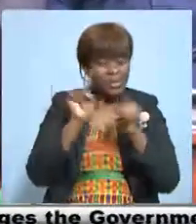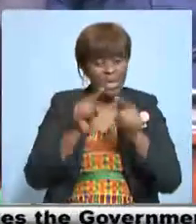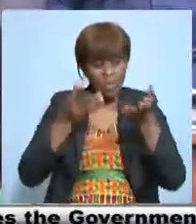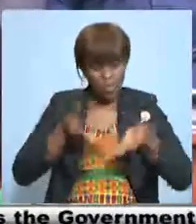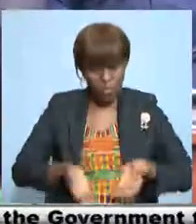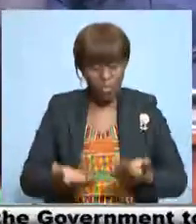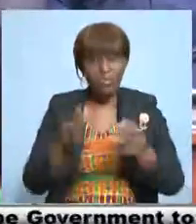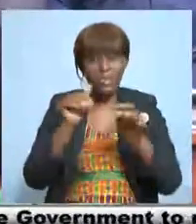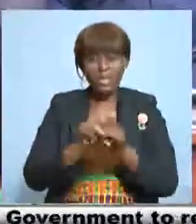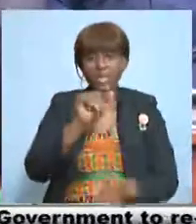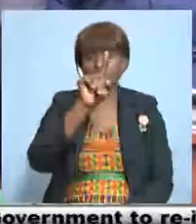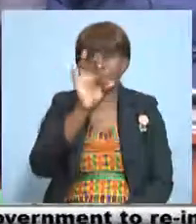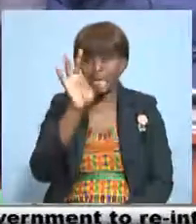in